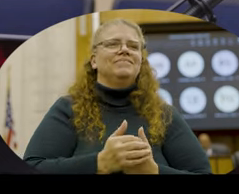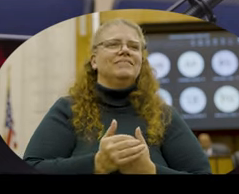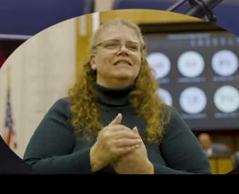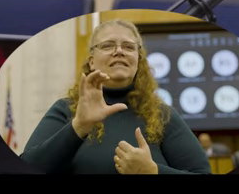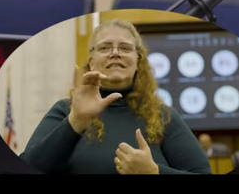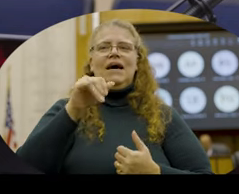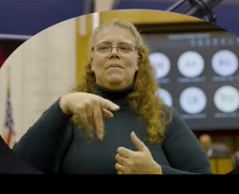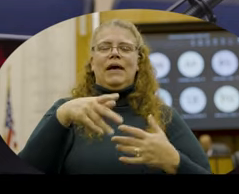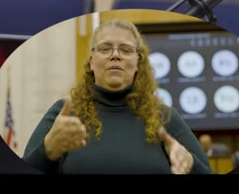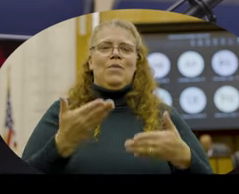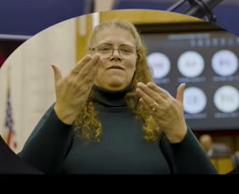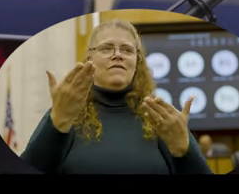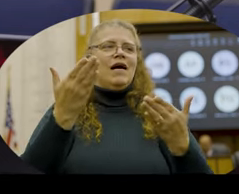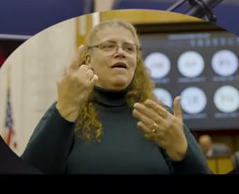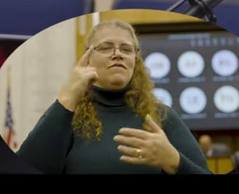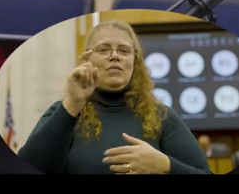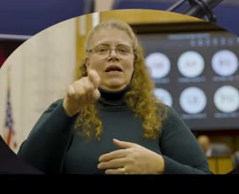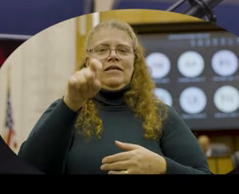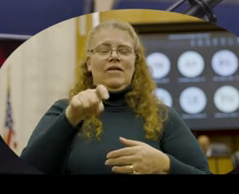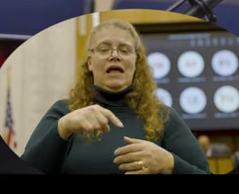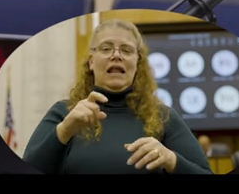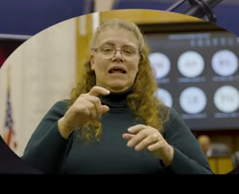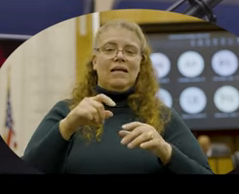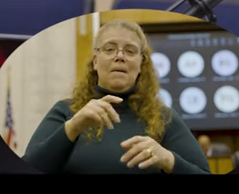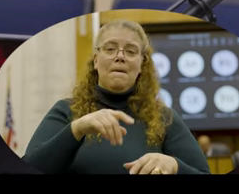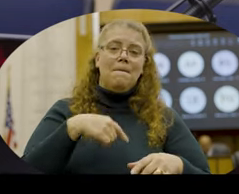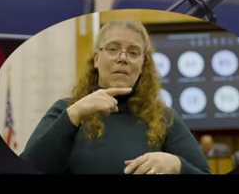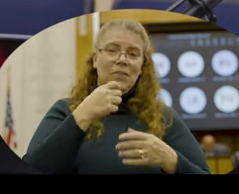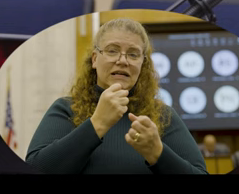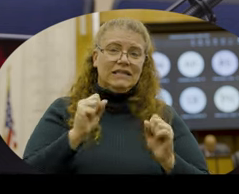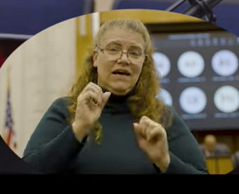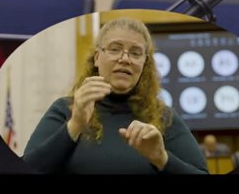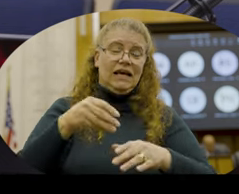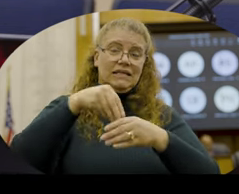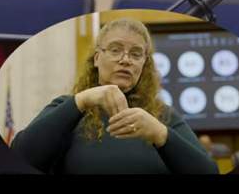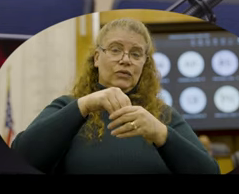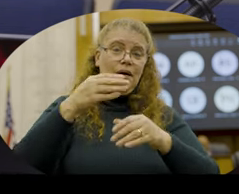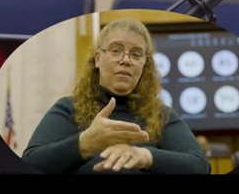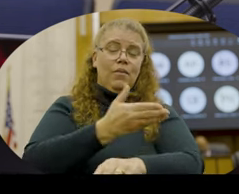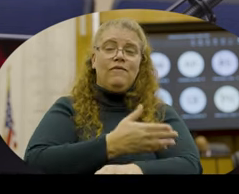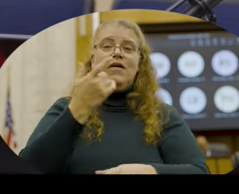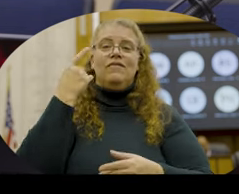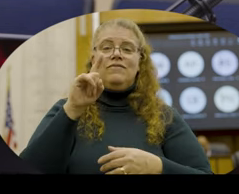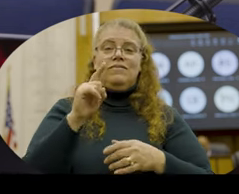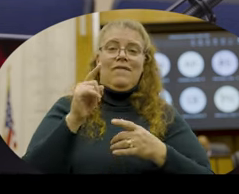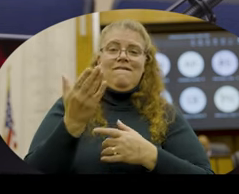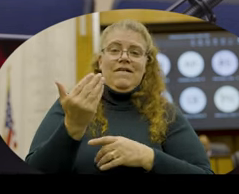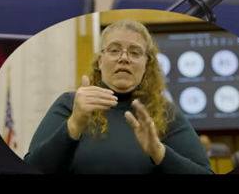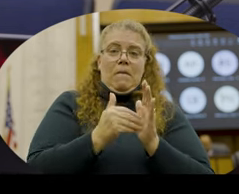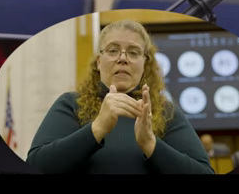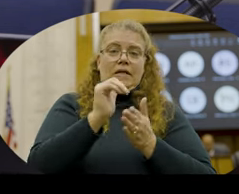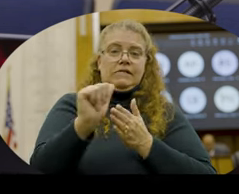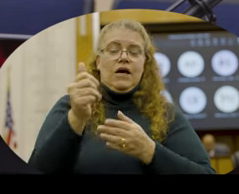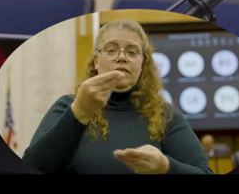Honorable members of council, as you know, we live in a city that is rich with natural resources,